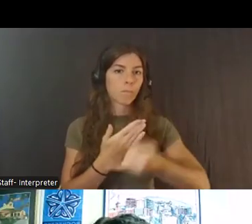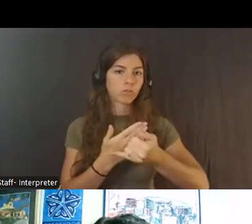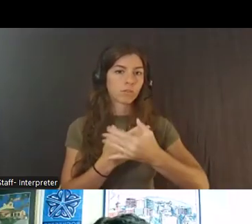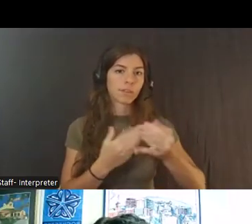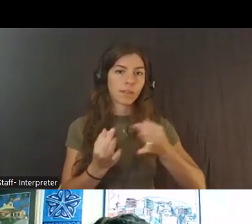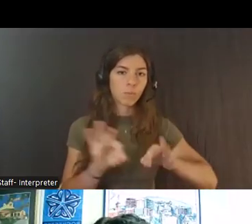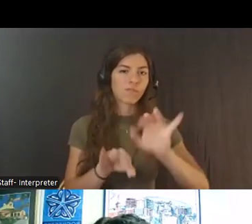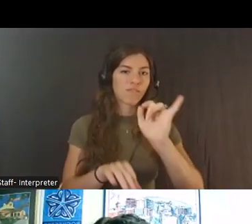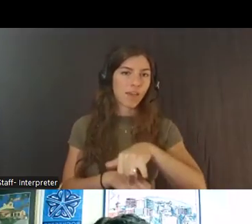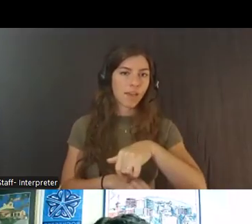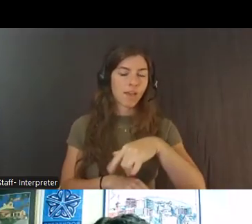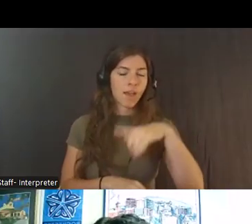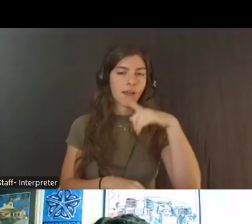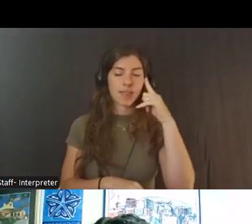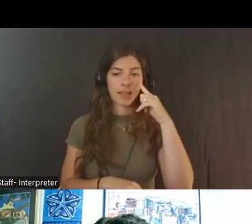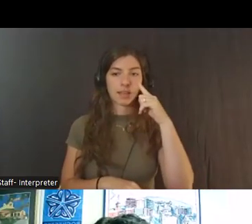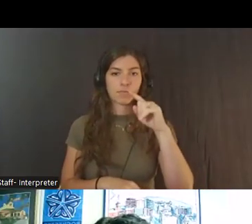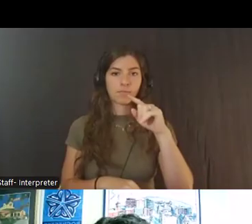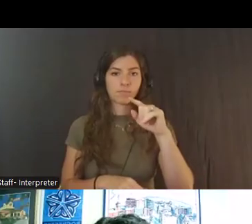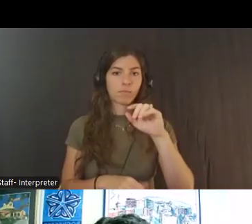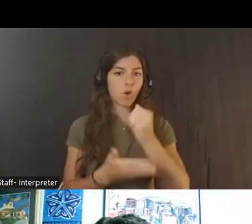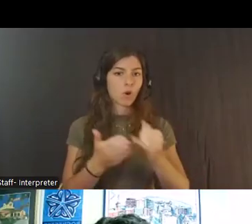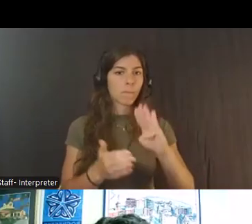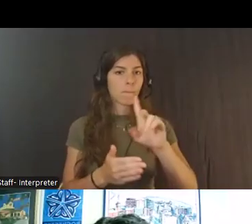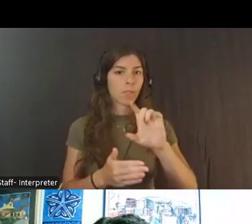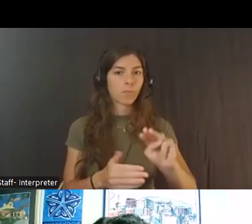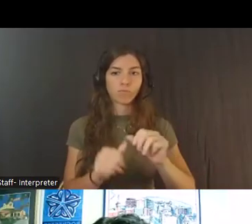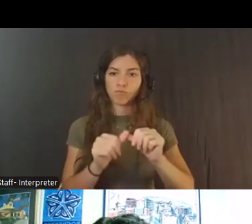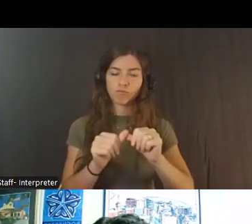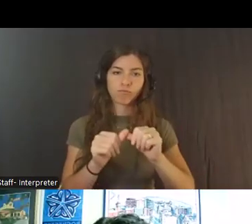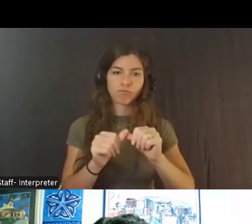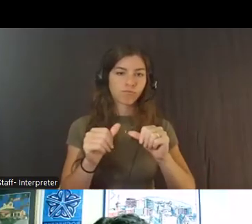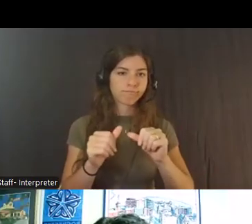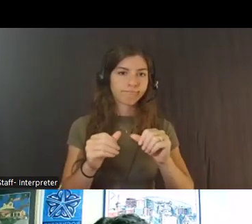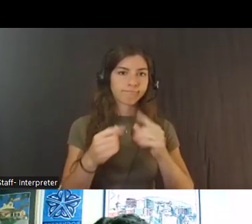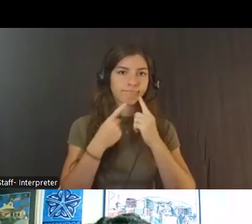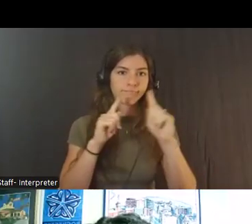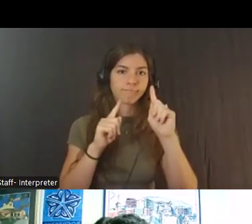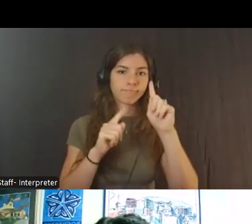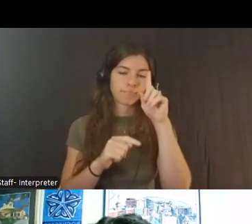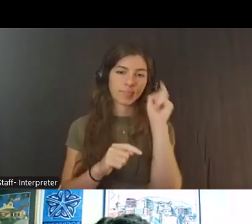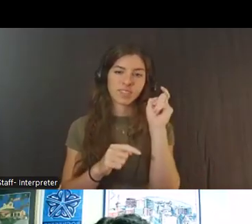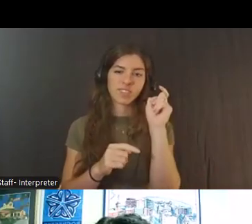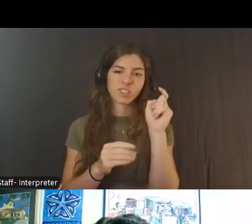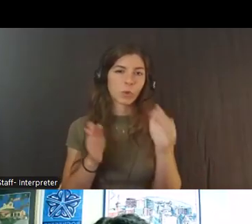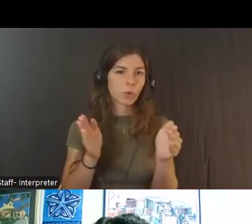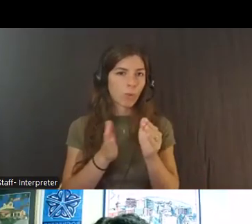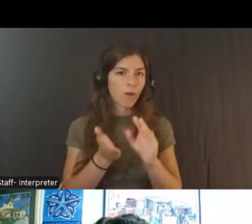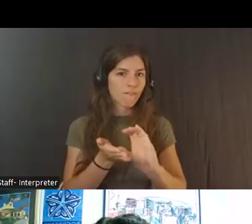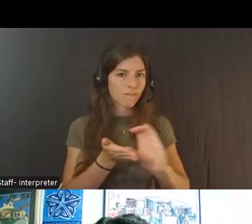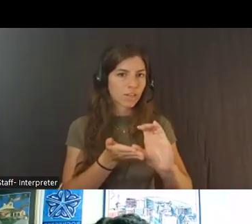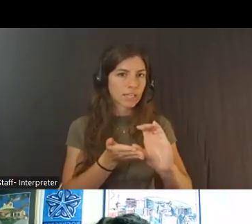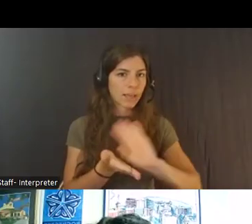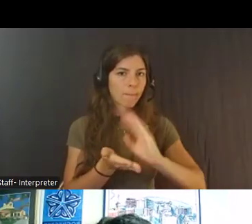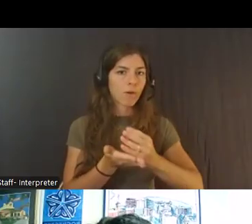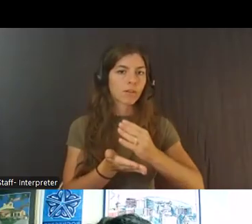of that. And I think Arts Bloom continues to do that because it's small funding amounts. And I think that with this team, we can